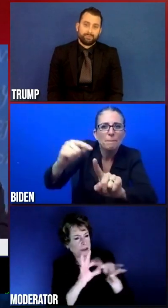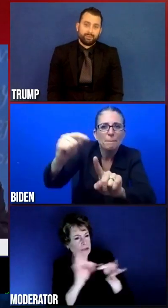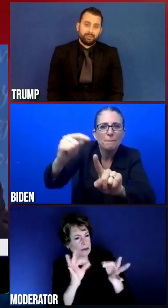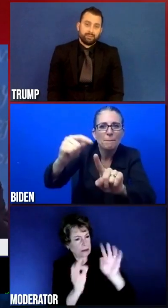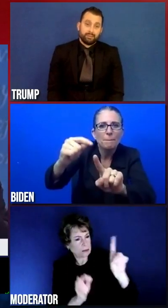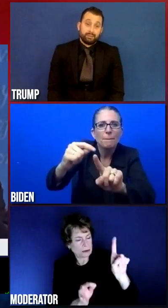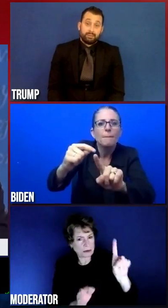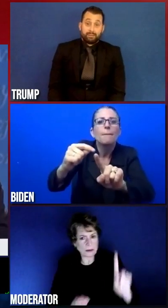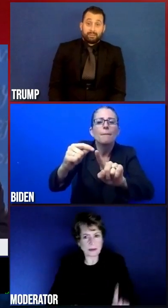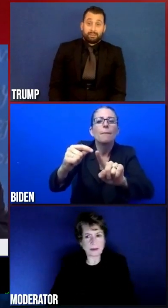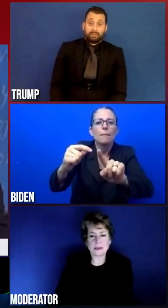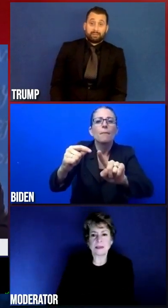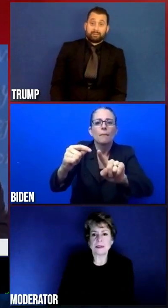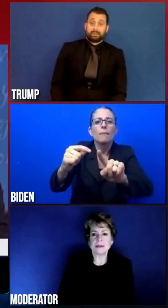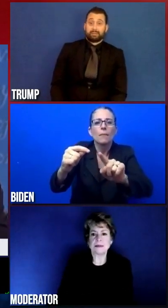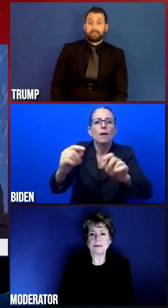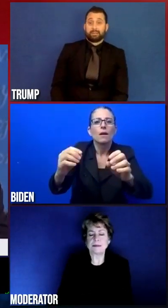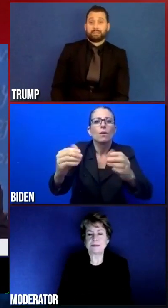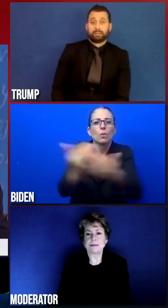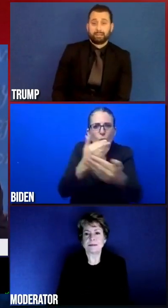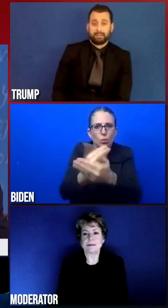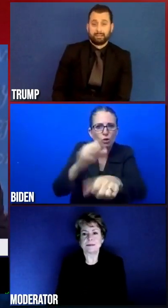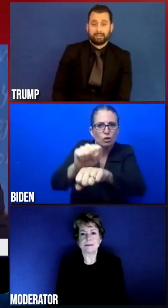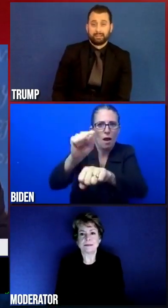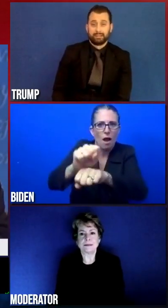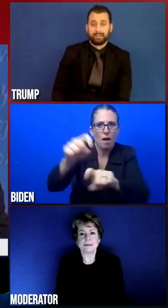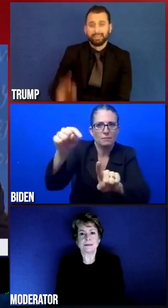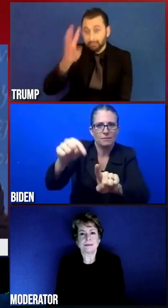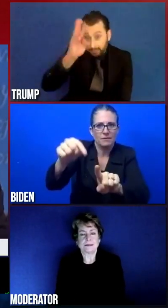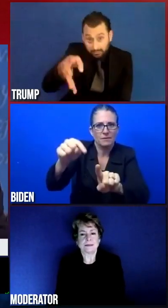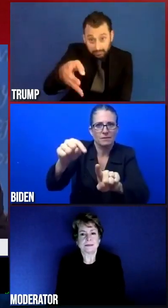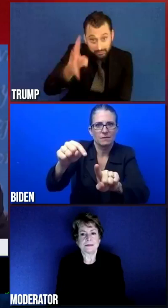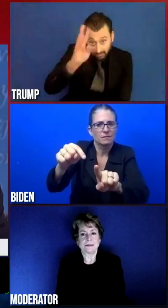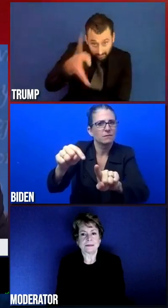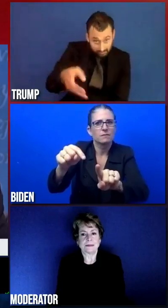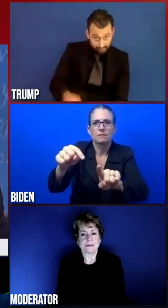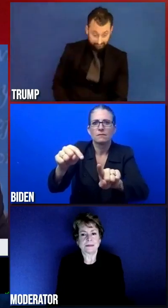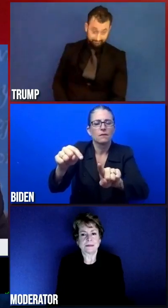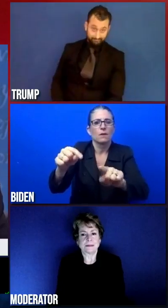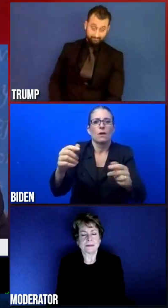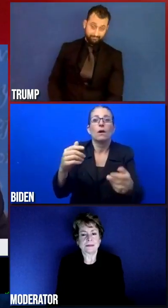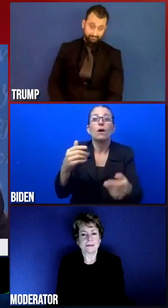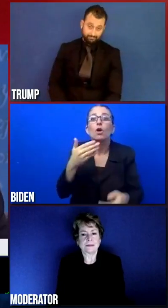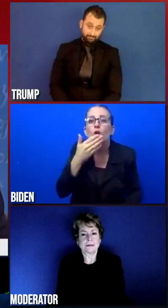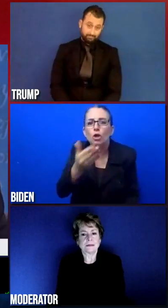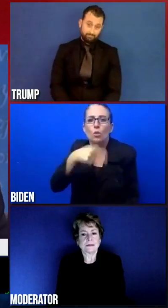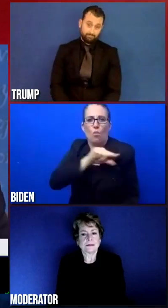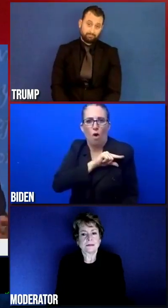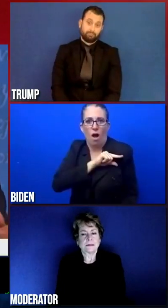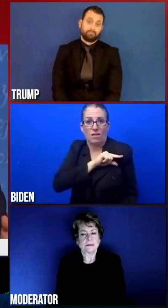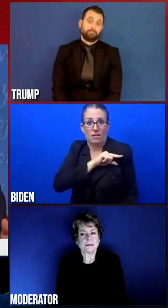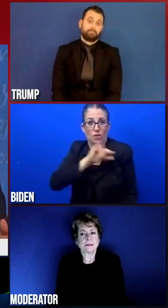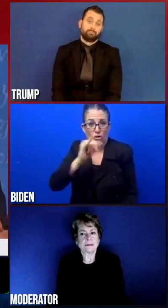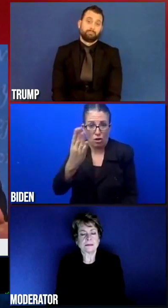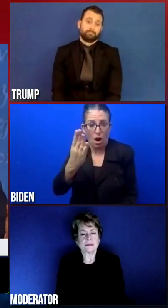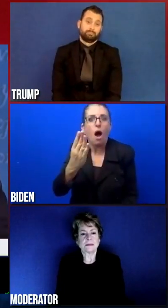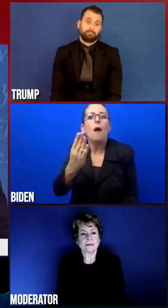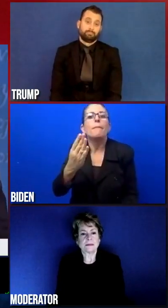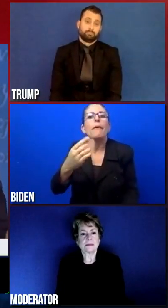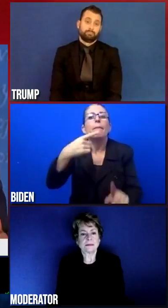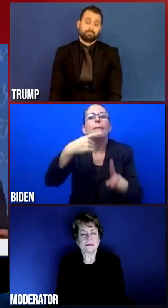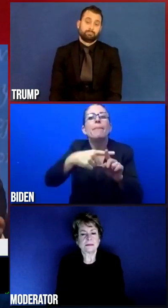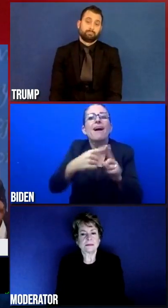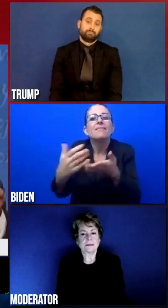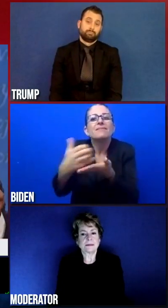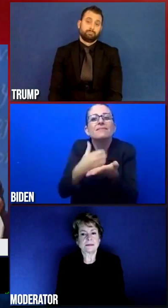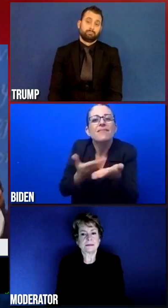fact is, it's going to create millions of good-paying jobs, and these tax incentives for people to weatherize, which he wants to get rid